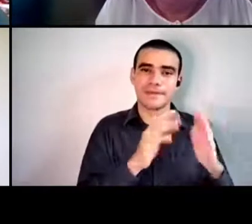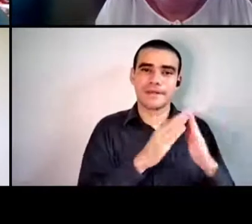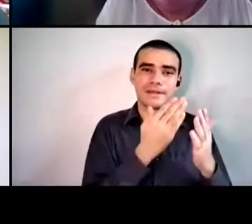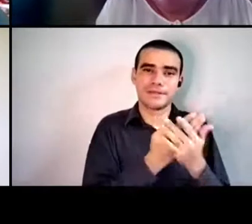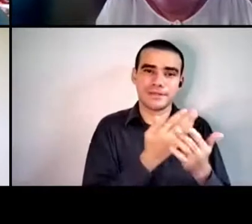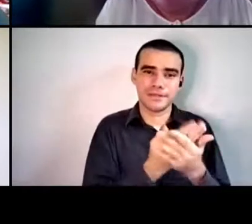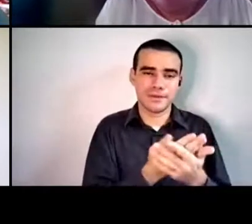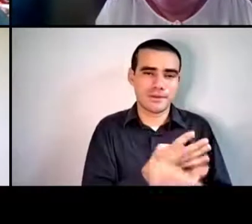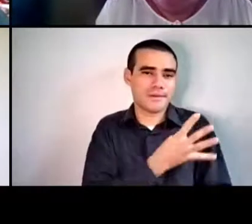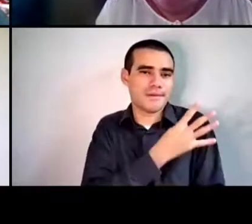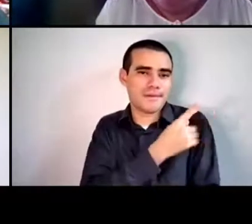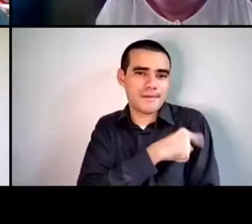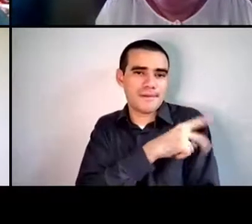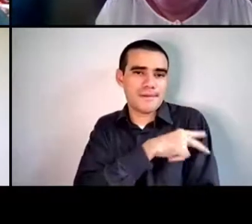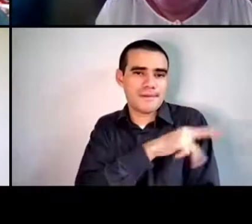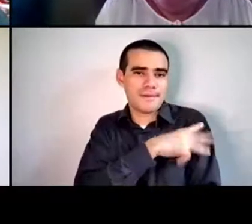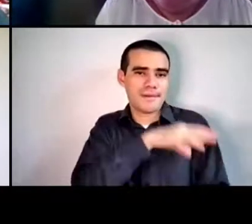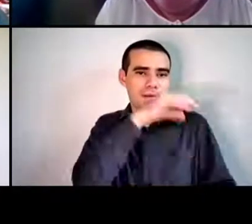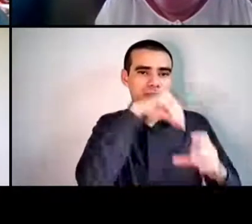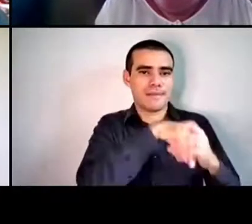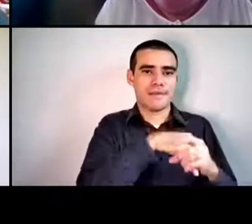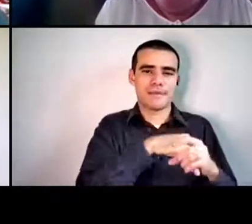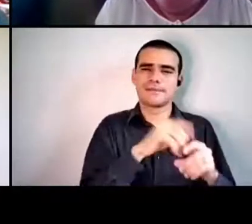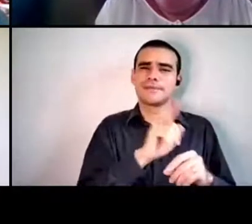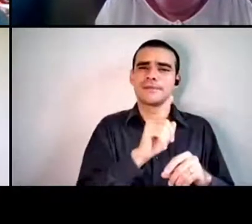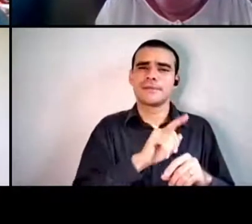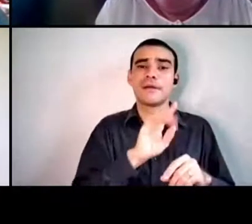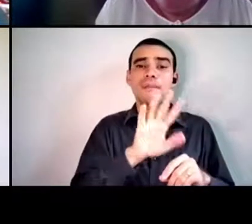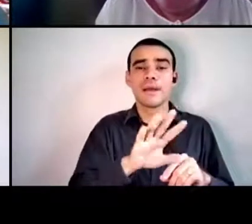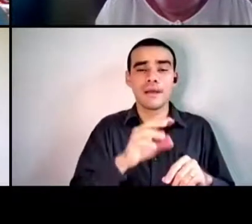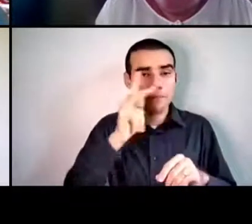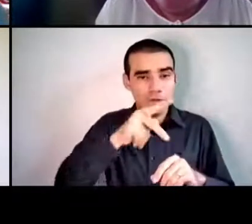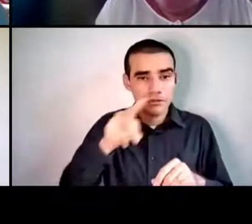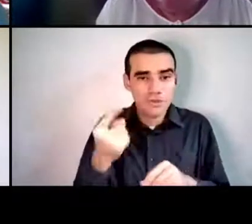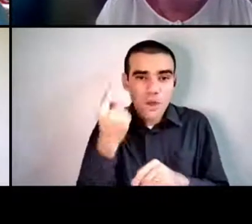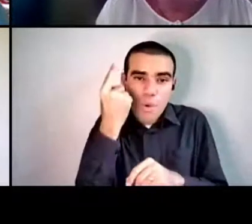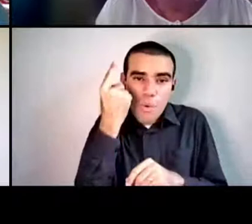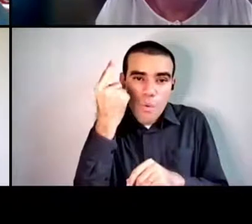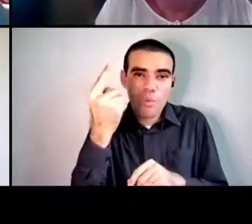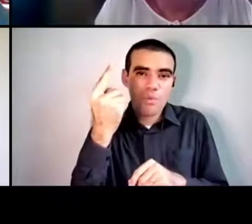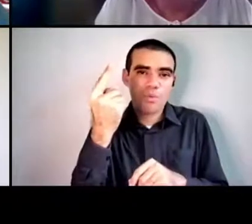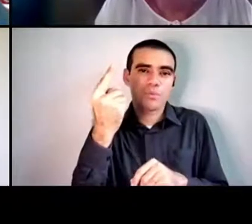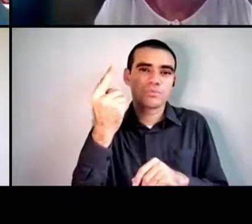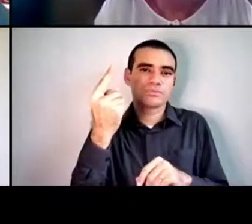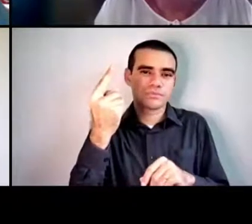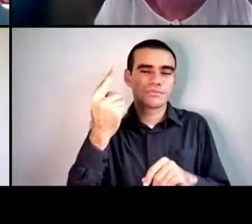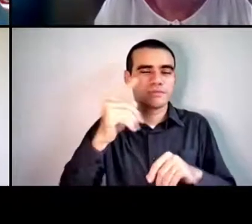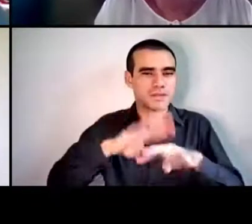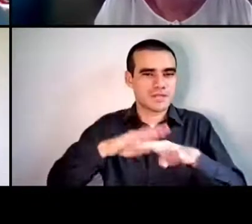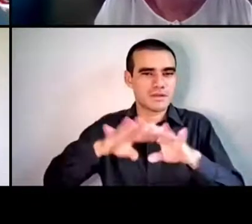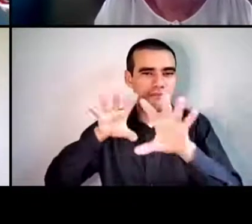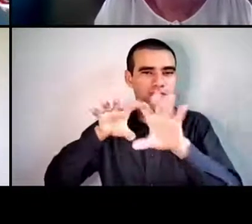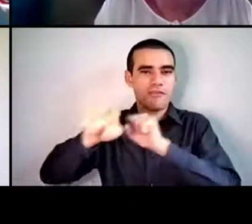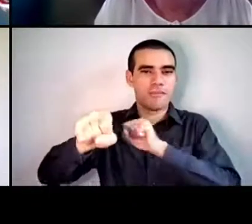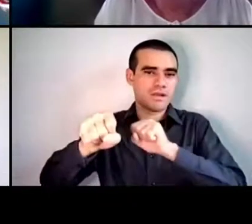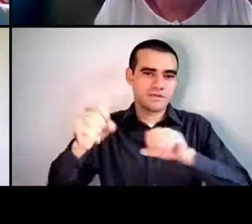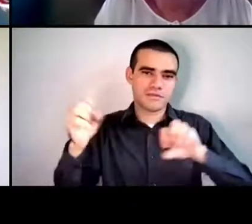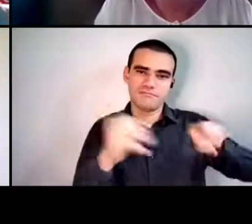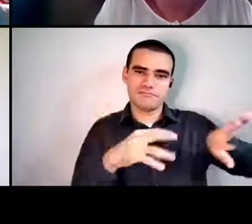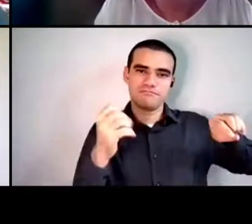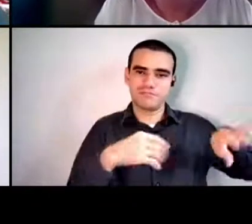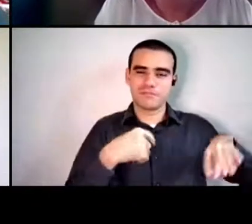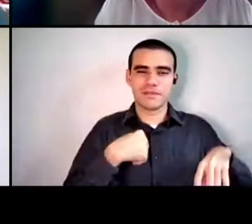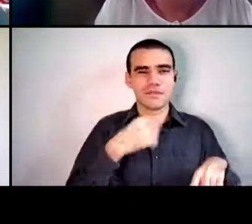challenge. It doesn't make sense to have four grades inside a classroom, but it makes sense to have a math teacher teaching those children.